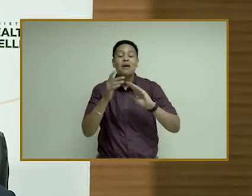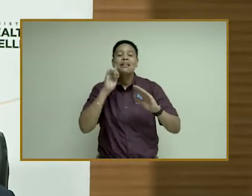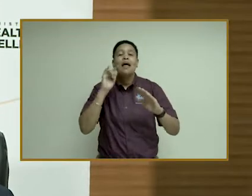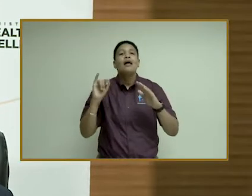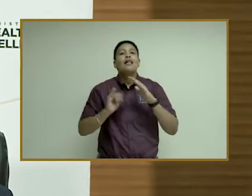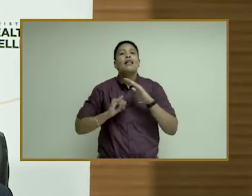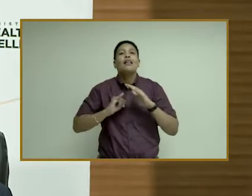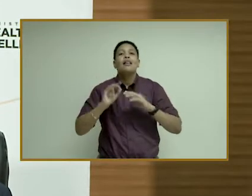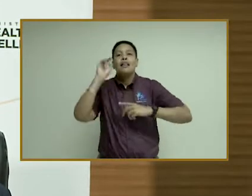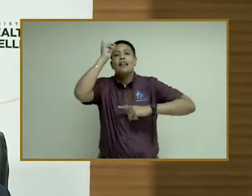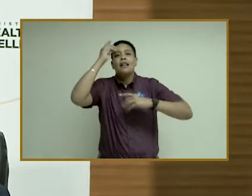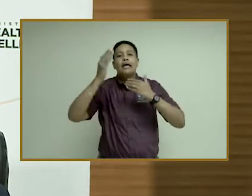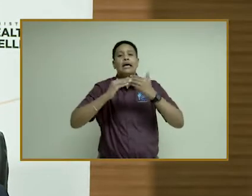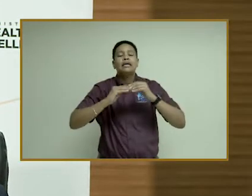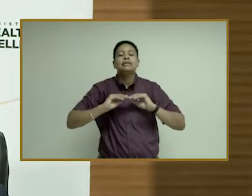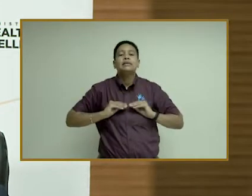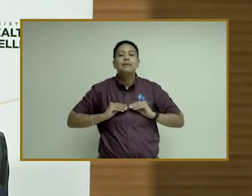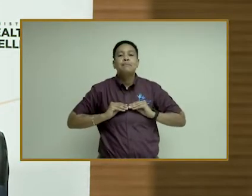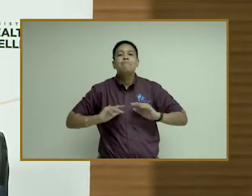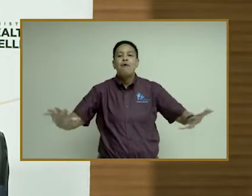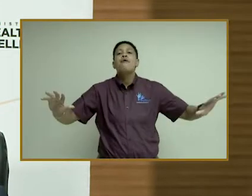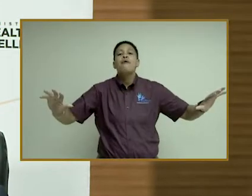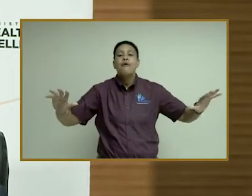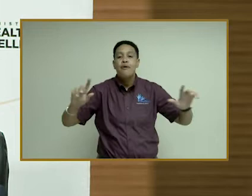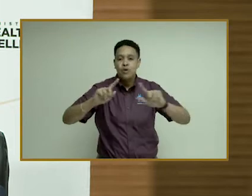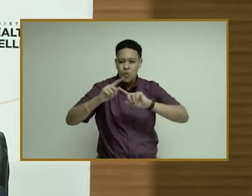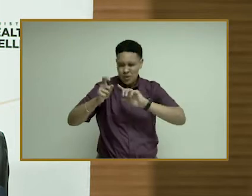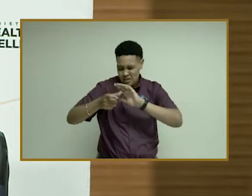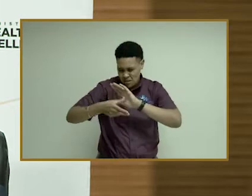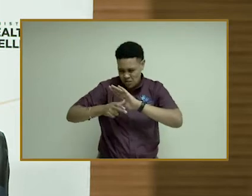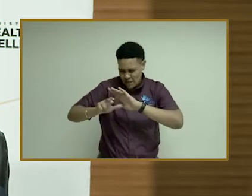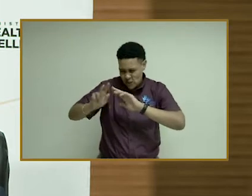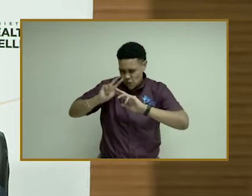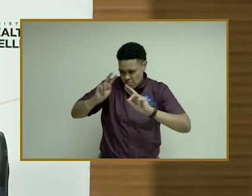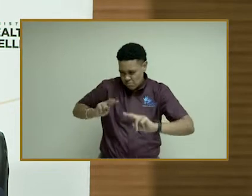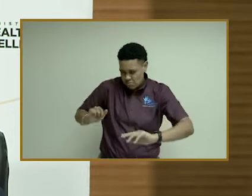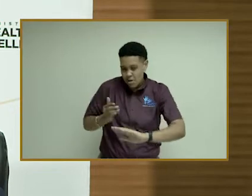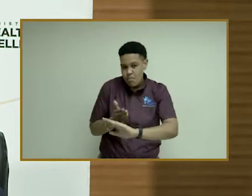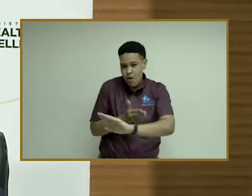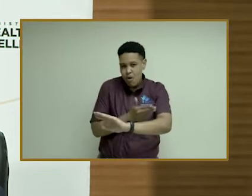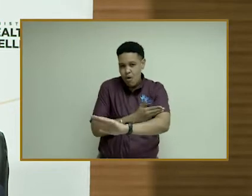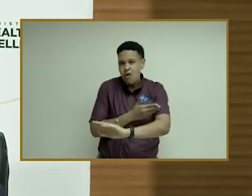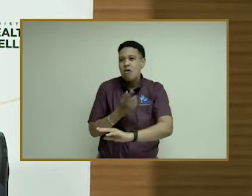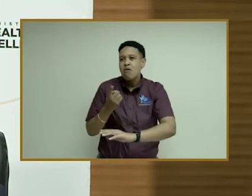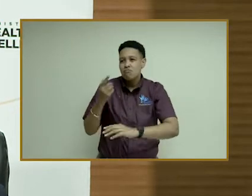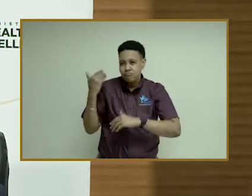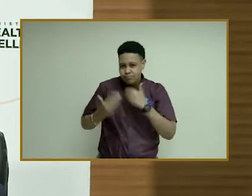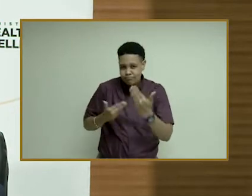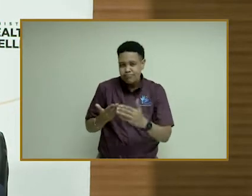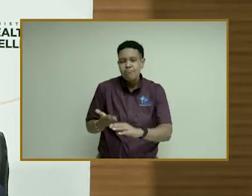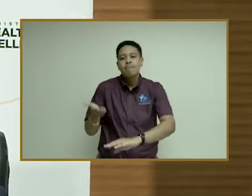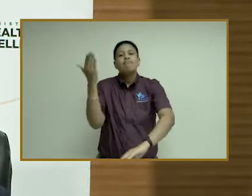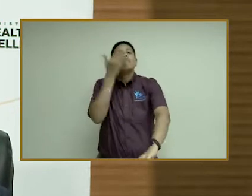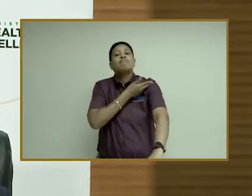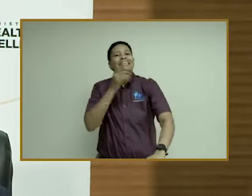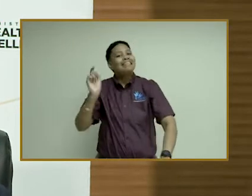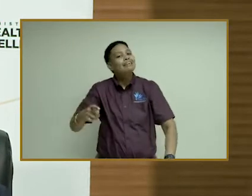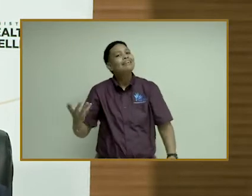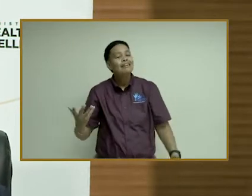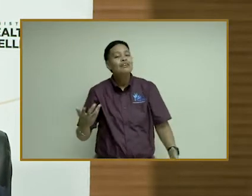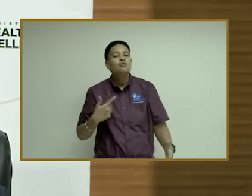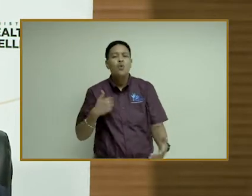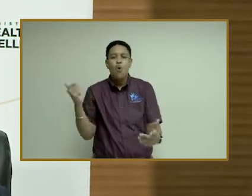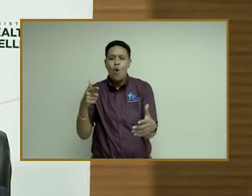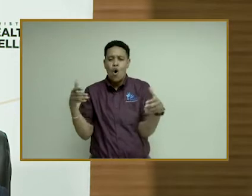can spread. And so we need to review that process and enhance that process. So all contained will be